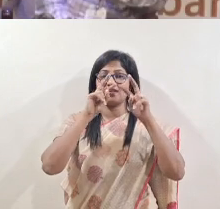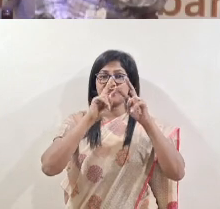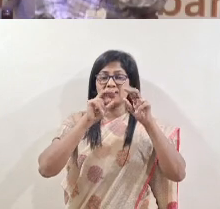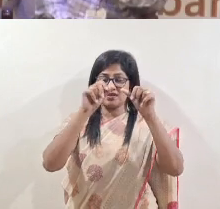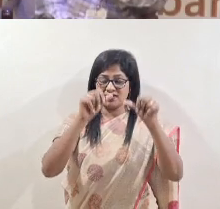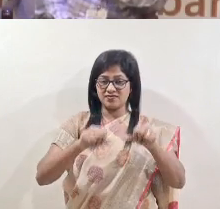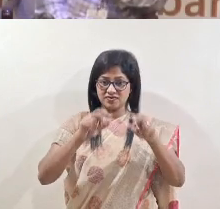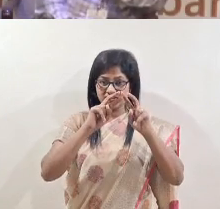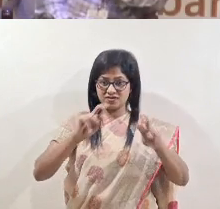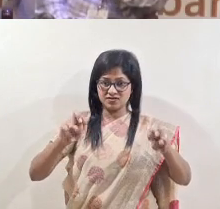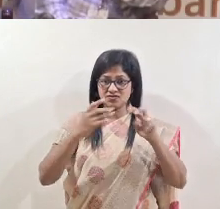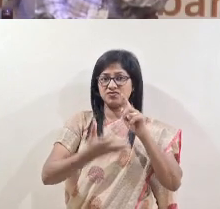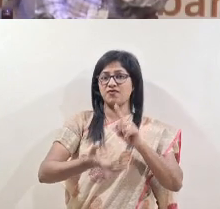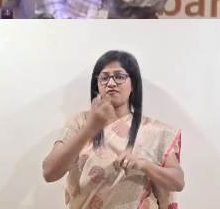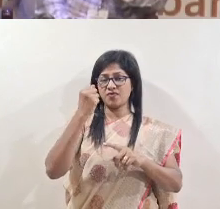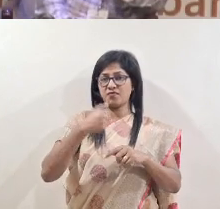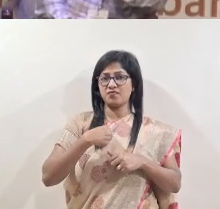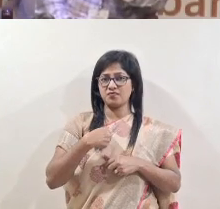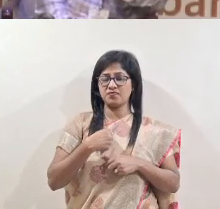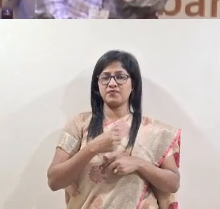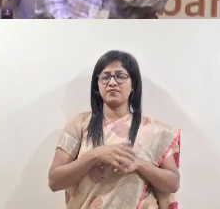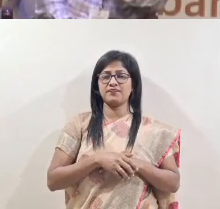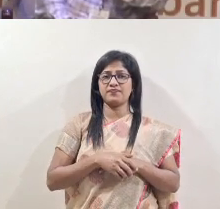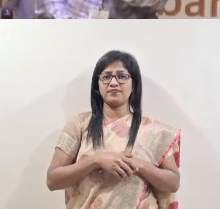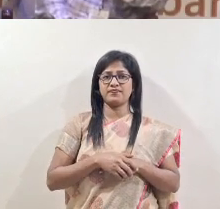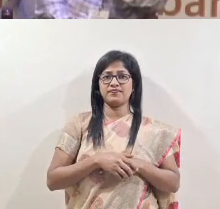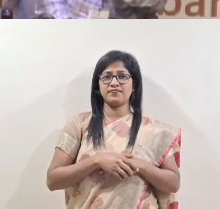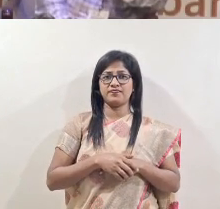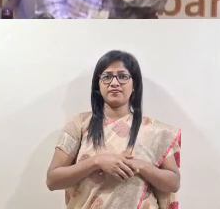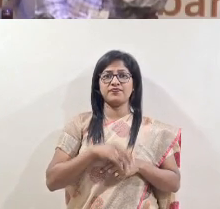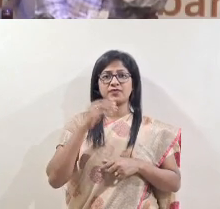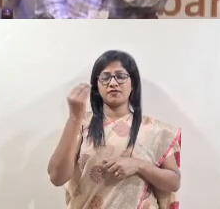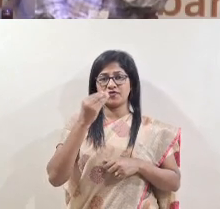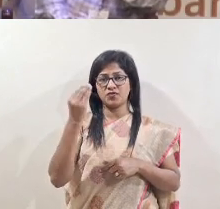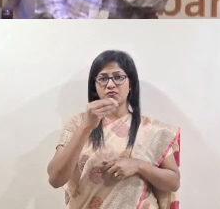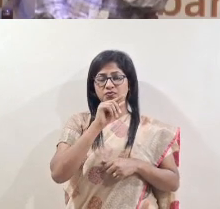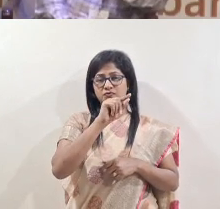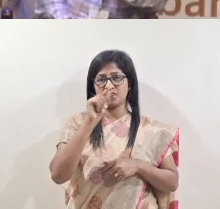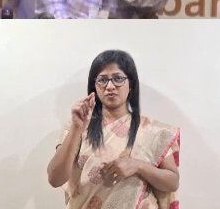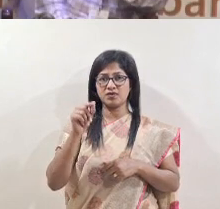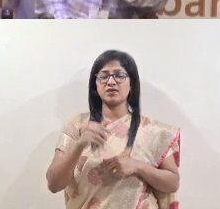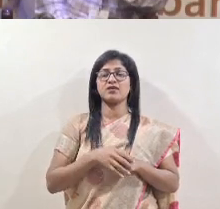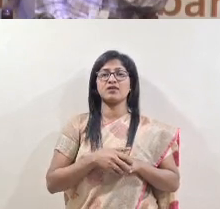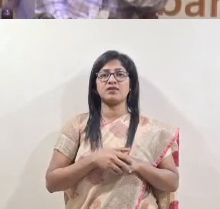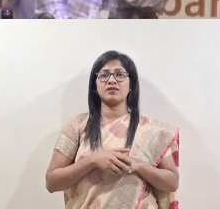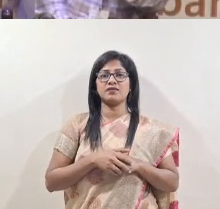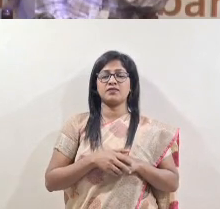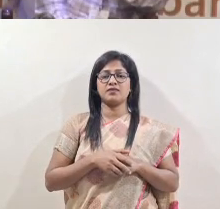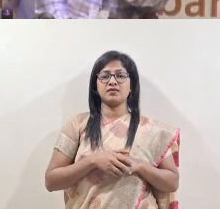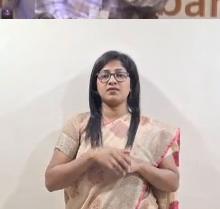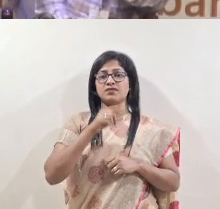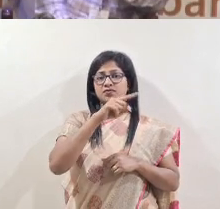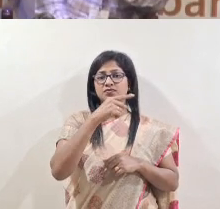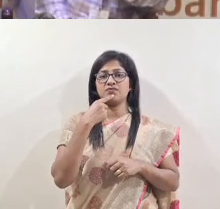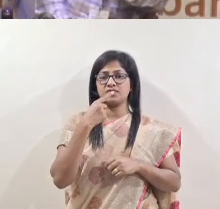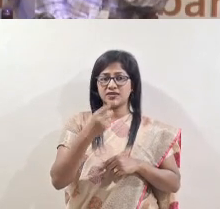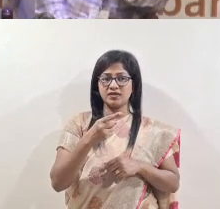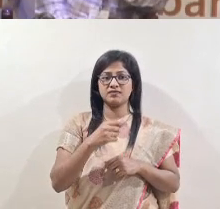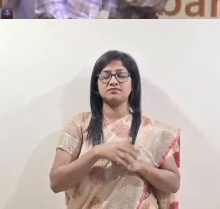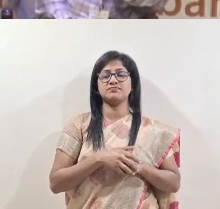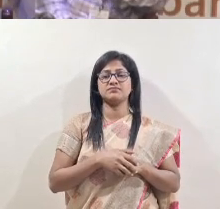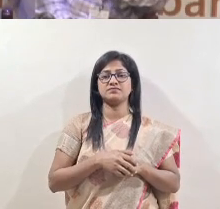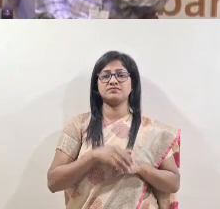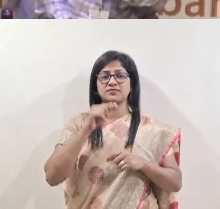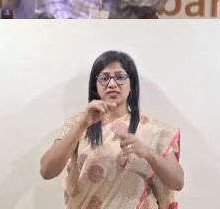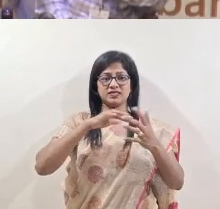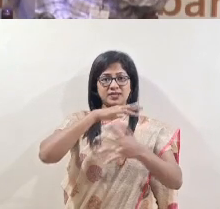I perceive. Few of them are like, you said that if it's a